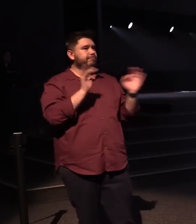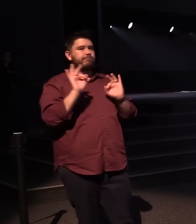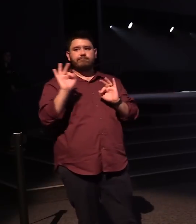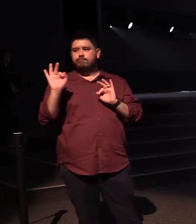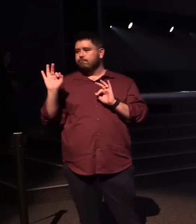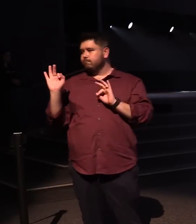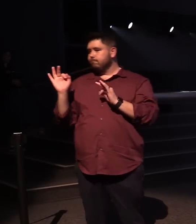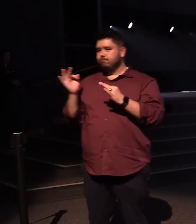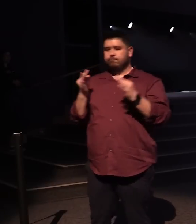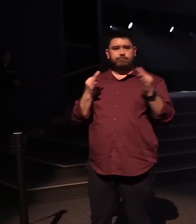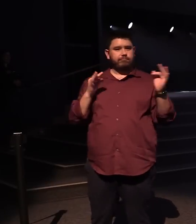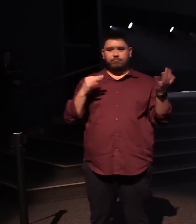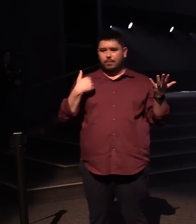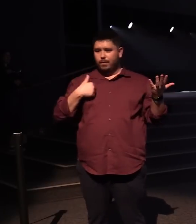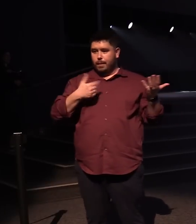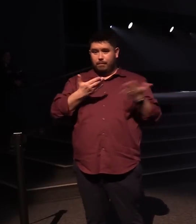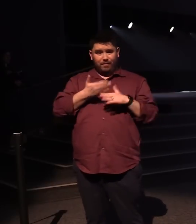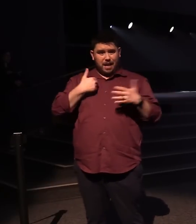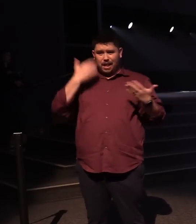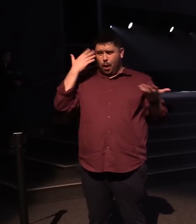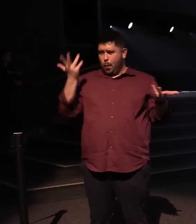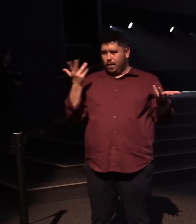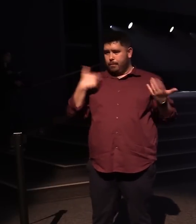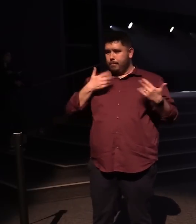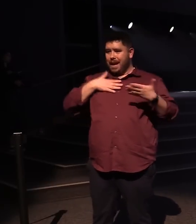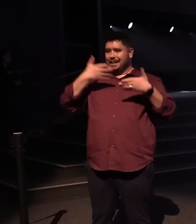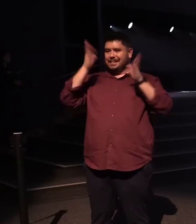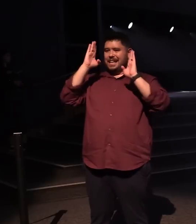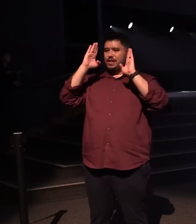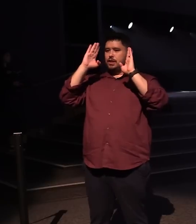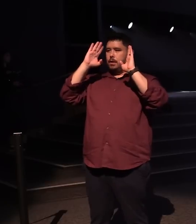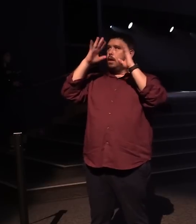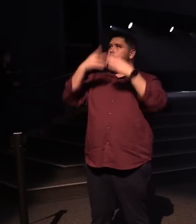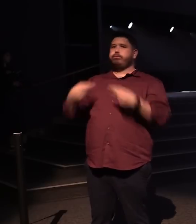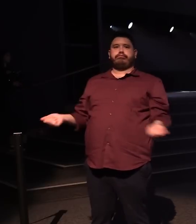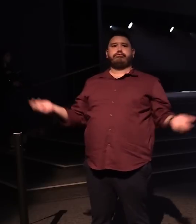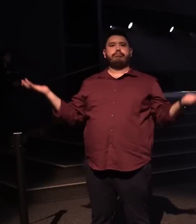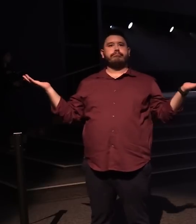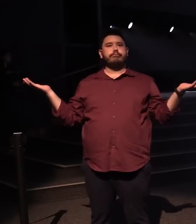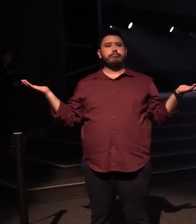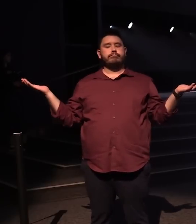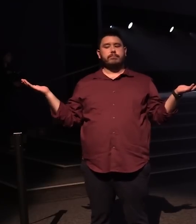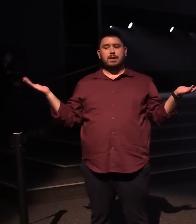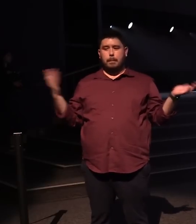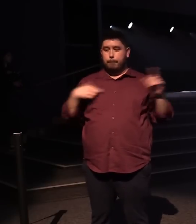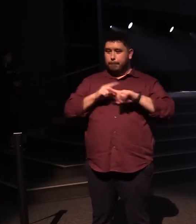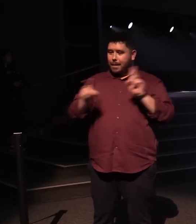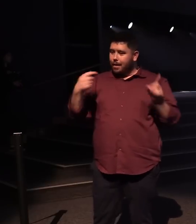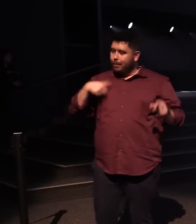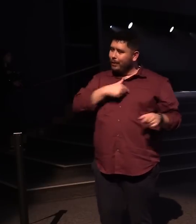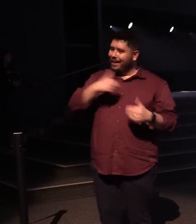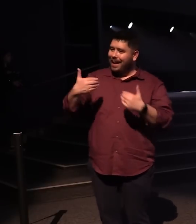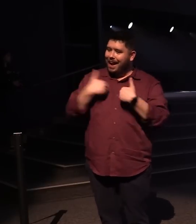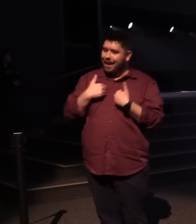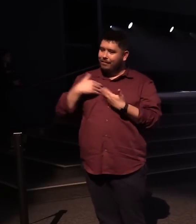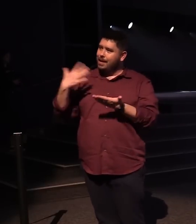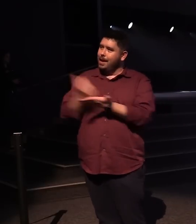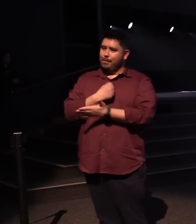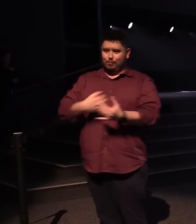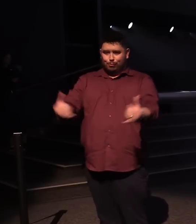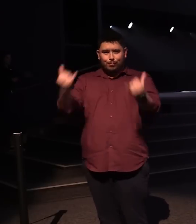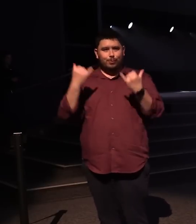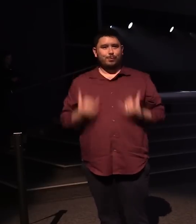I know it, my attention is totally gone. But we have the opportunity in those moments right now